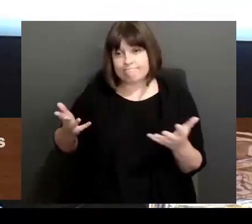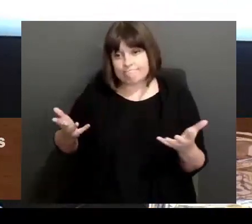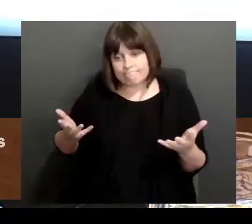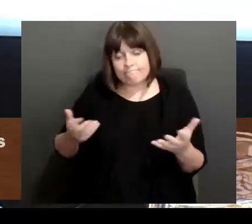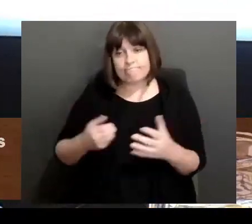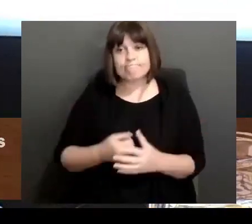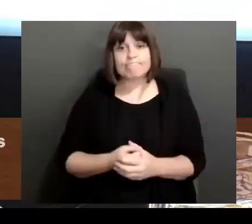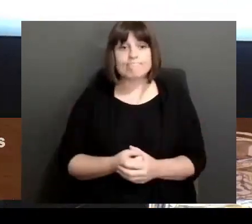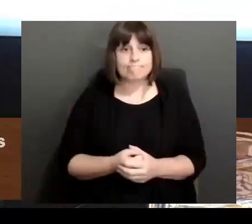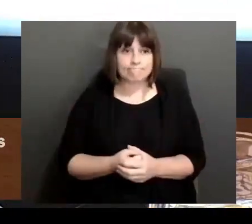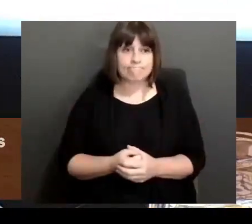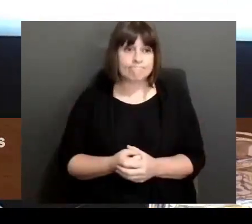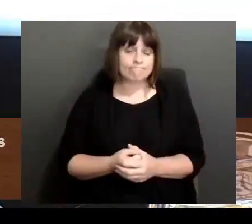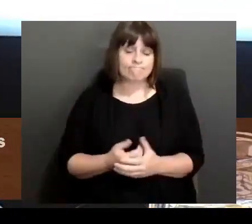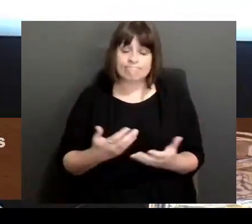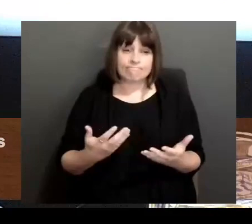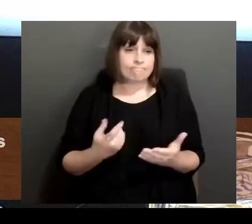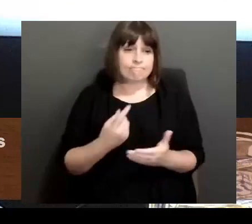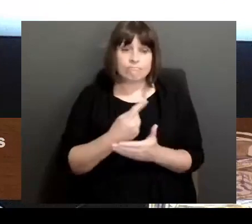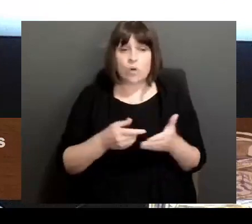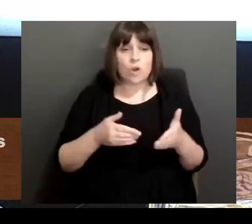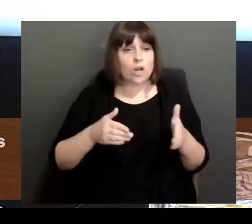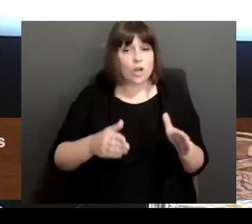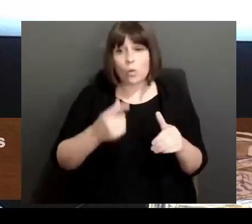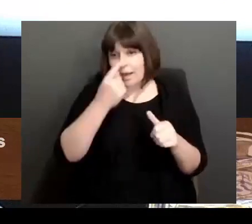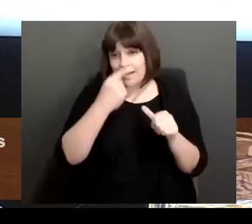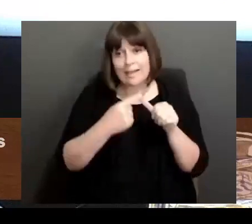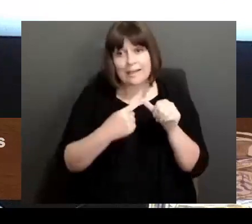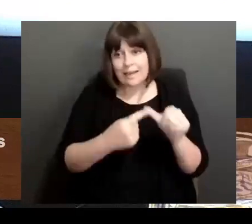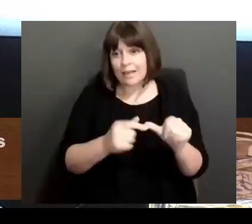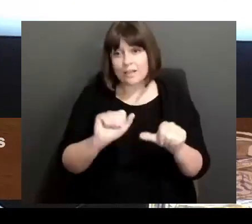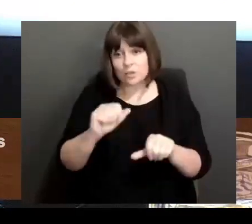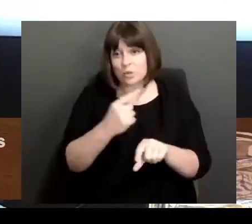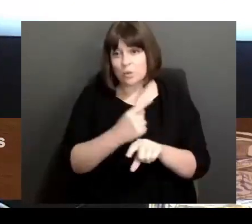So that's the extent that I can answer that, Commissioner, truthfully.